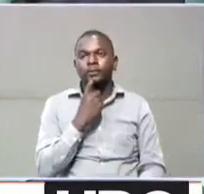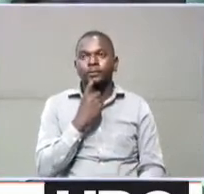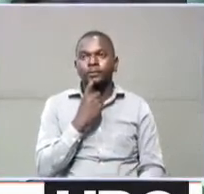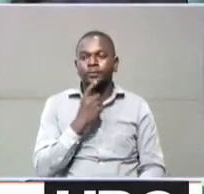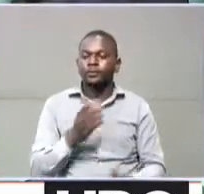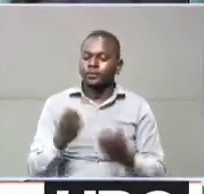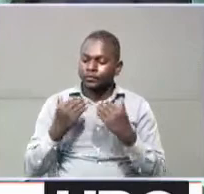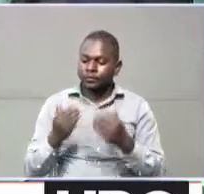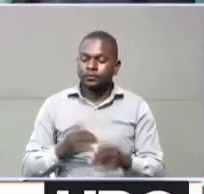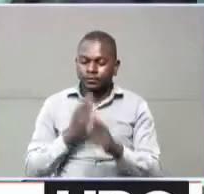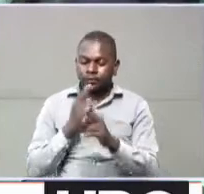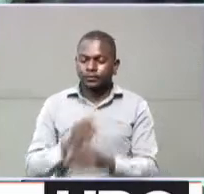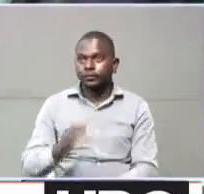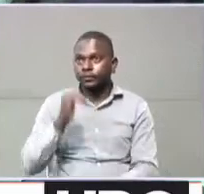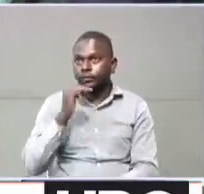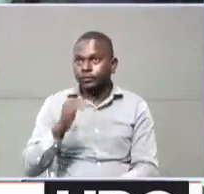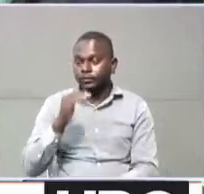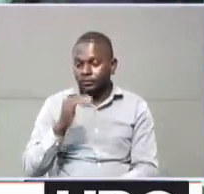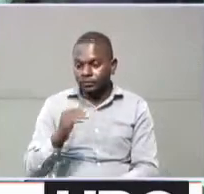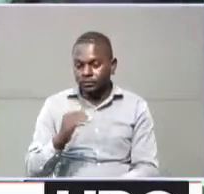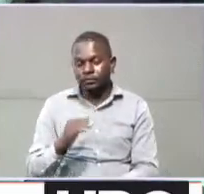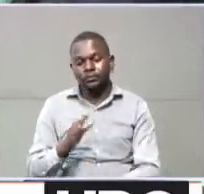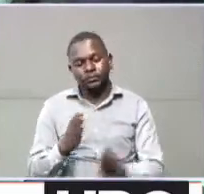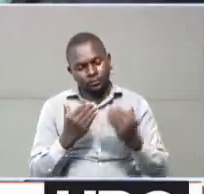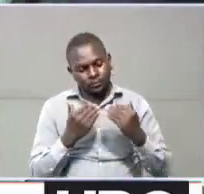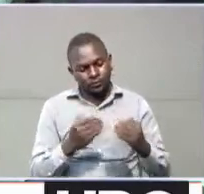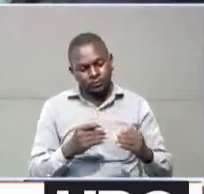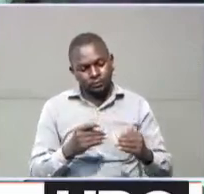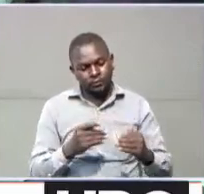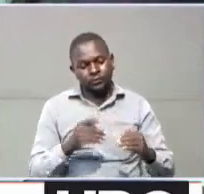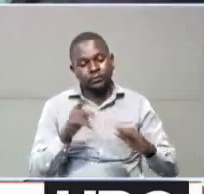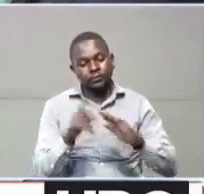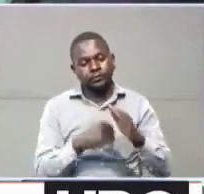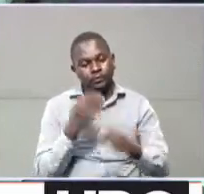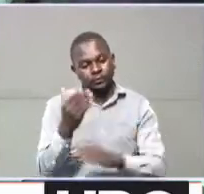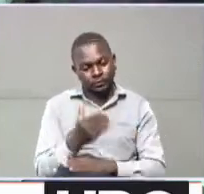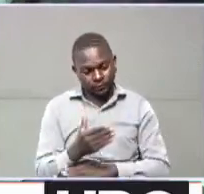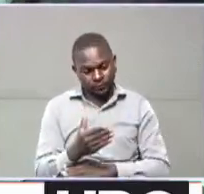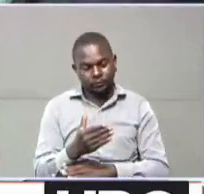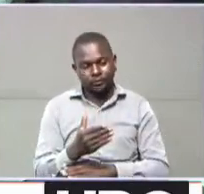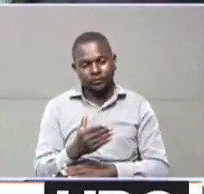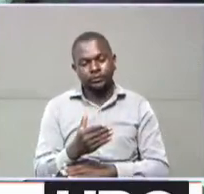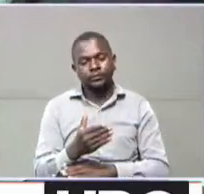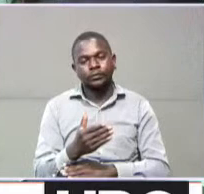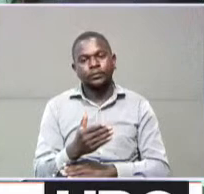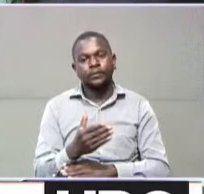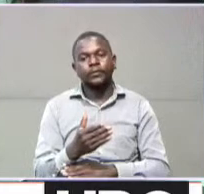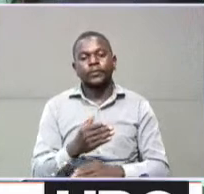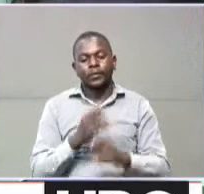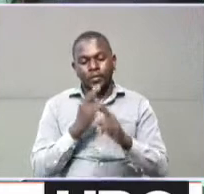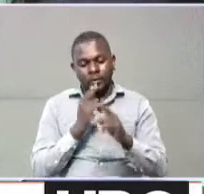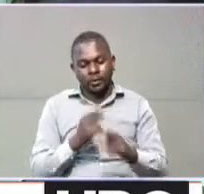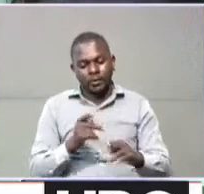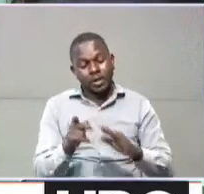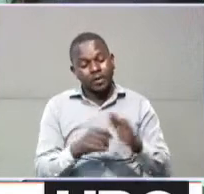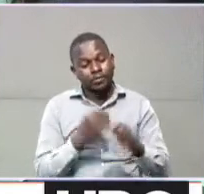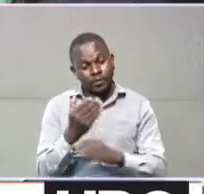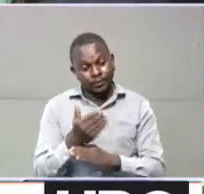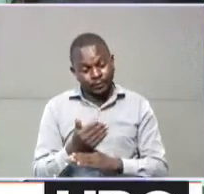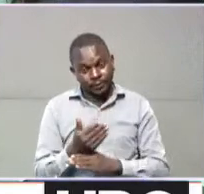thank you speaker and thank you right horrible speaker i mean right honorable prime minister right honourable prime